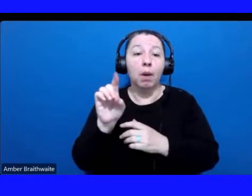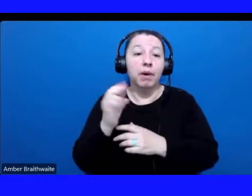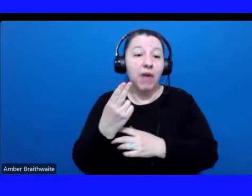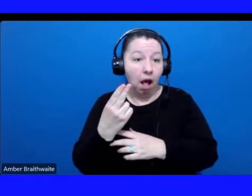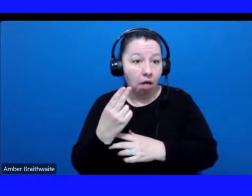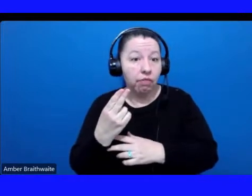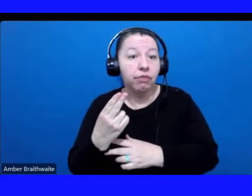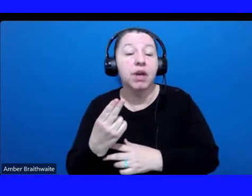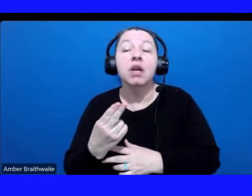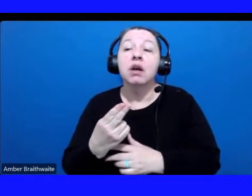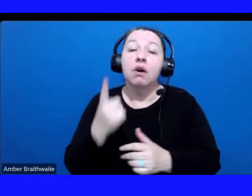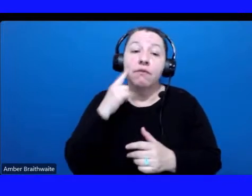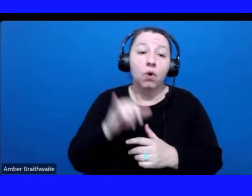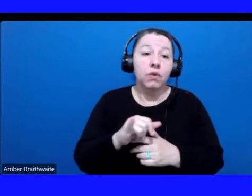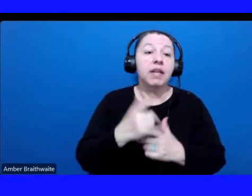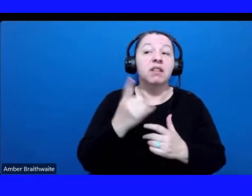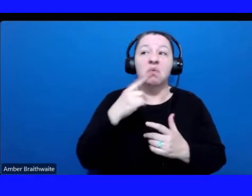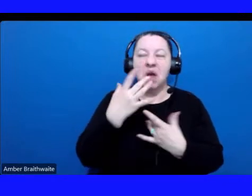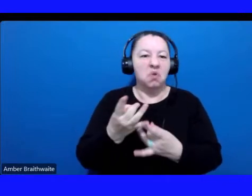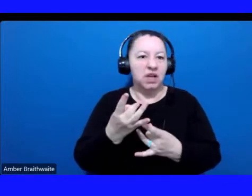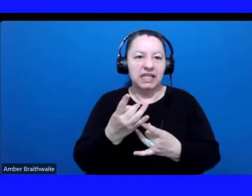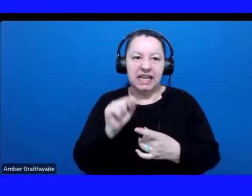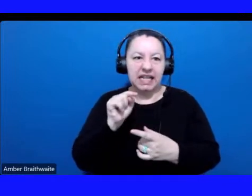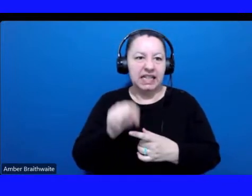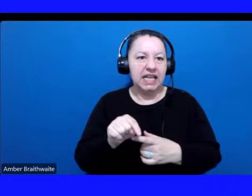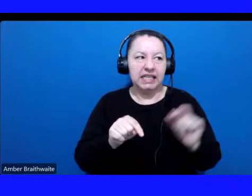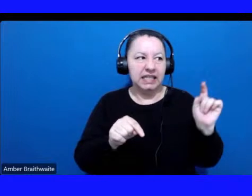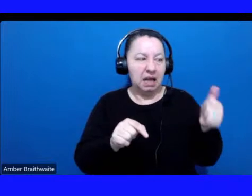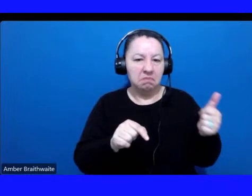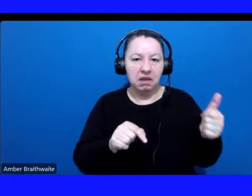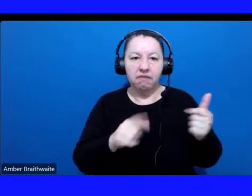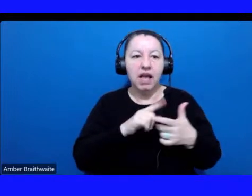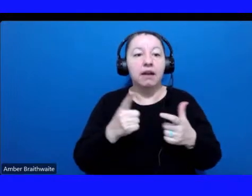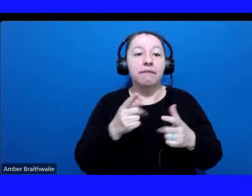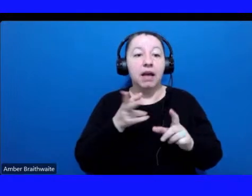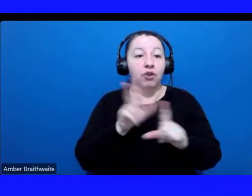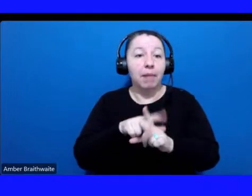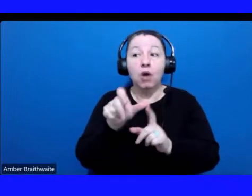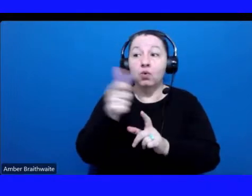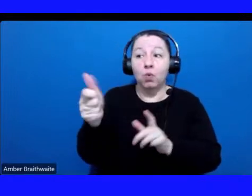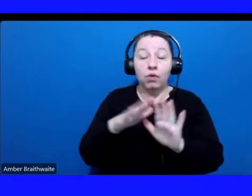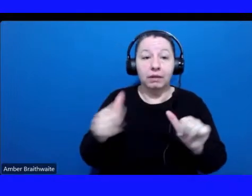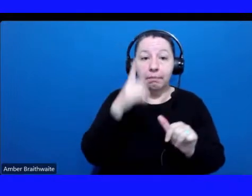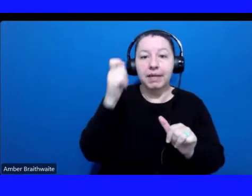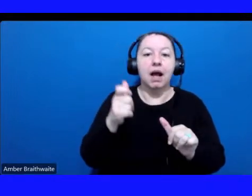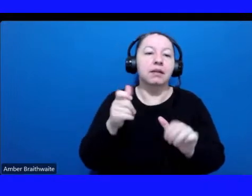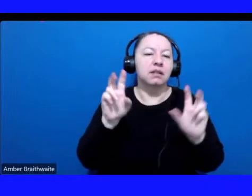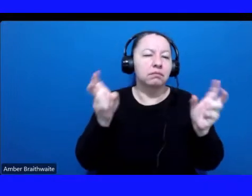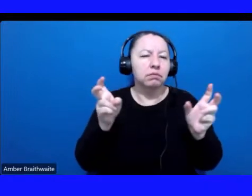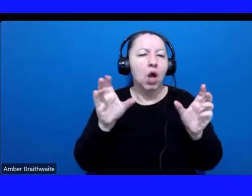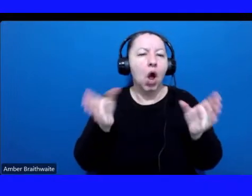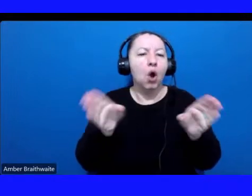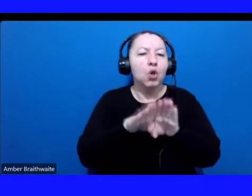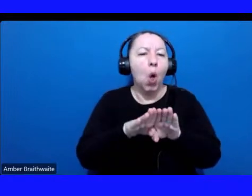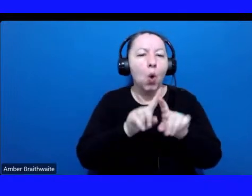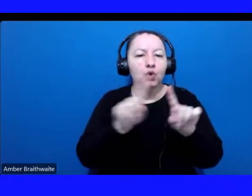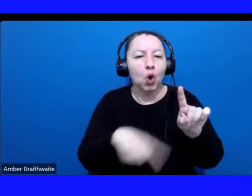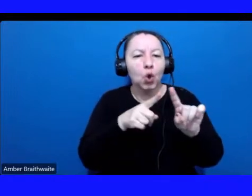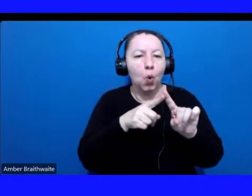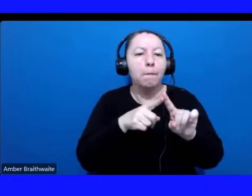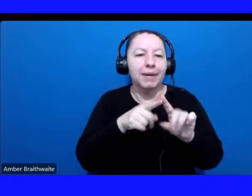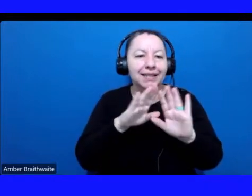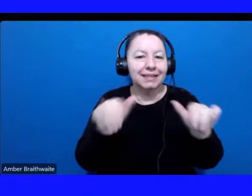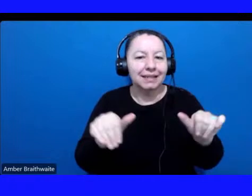want to take this back, or do you want me to do this? Oh, well. So together, we're moving